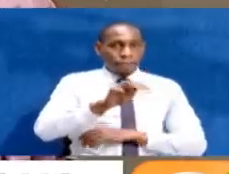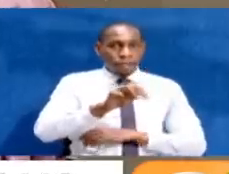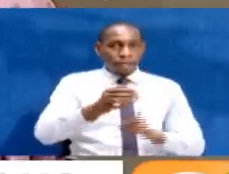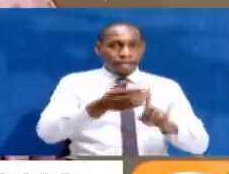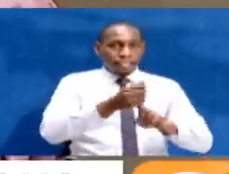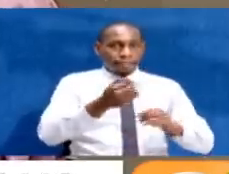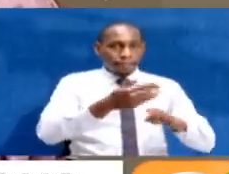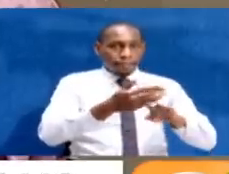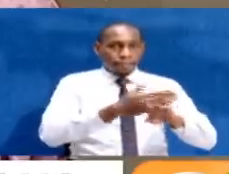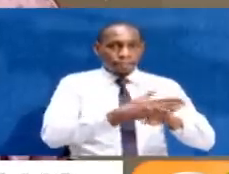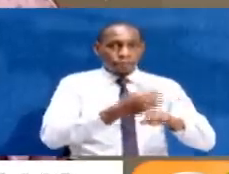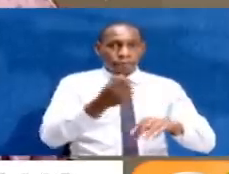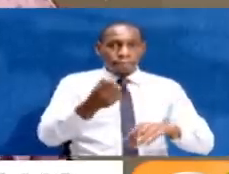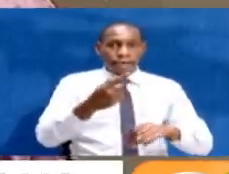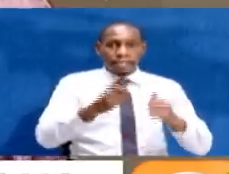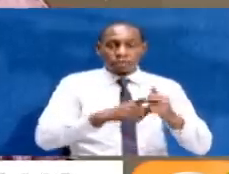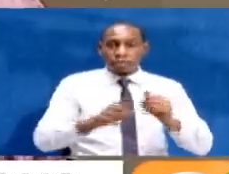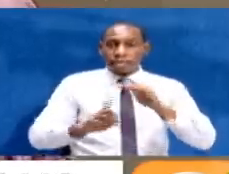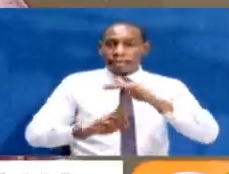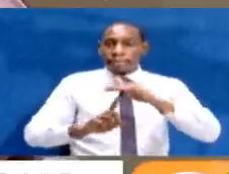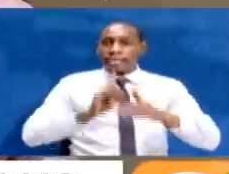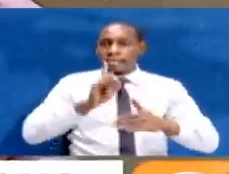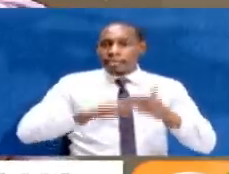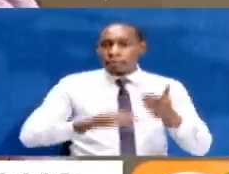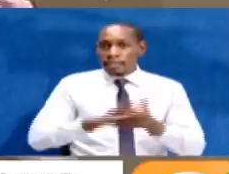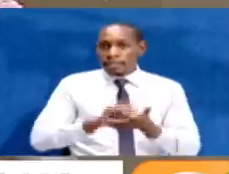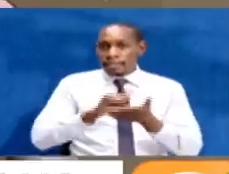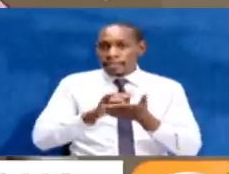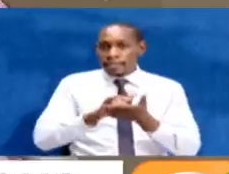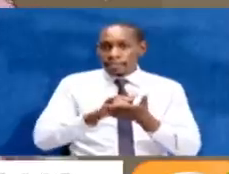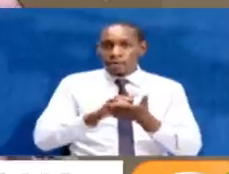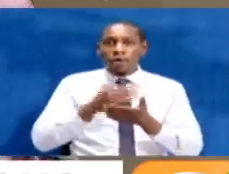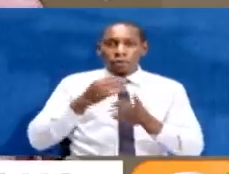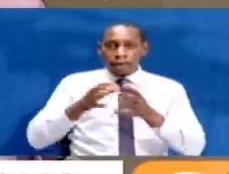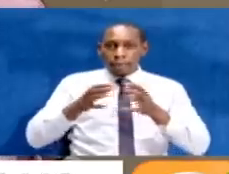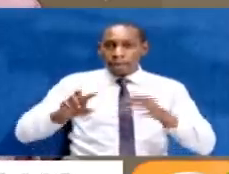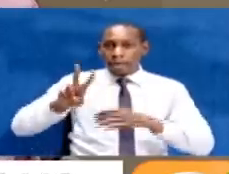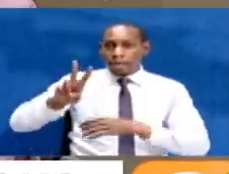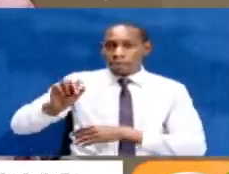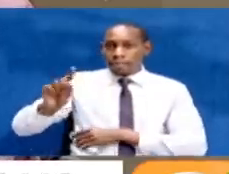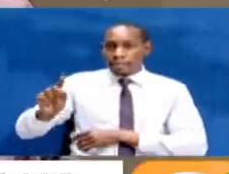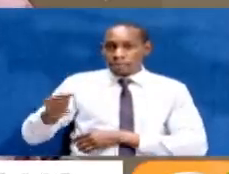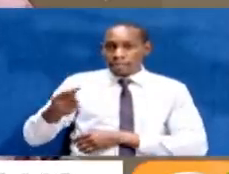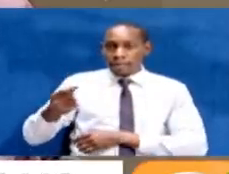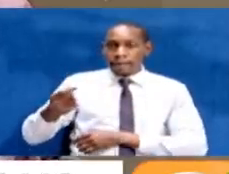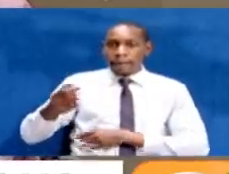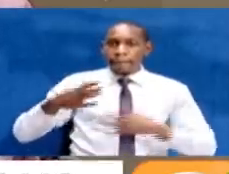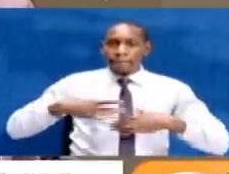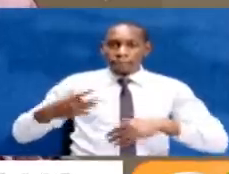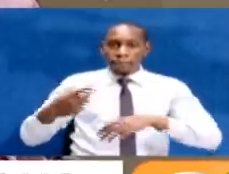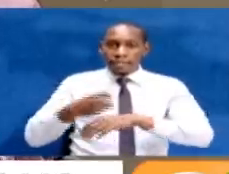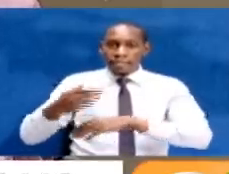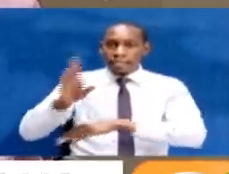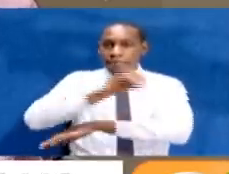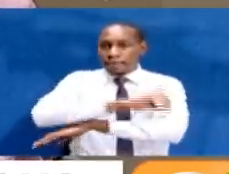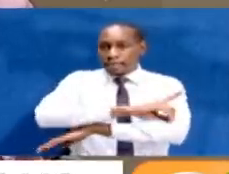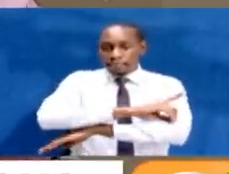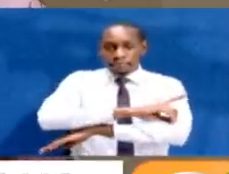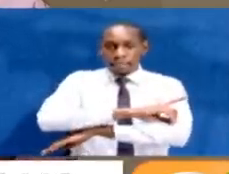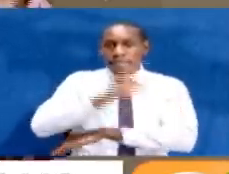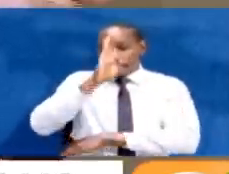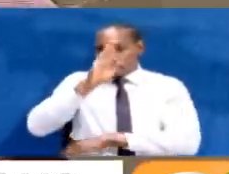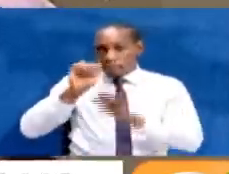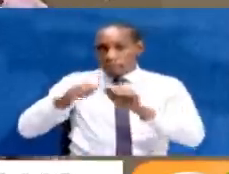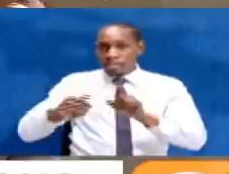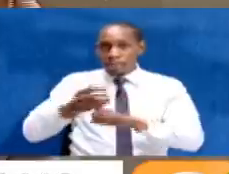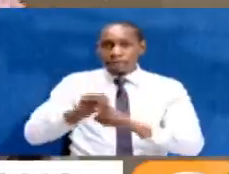June. And the ministry says, oh, they're trying to increase uptake to have up to about 20,000 people in vaccinated in a day. I don't know if we'll get there,